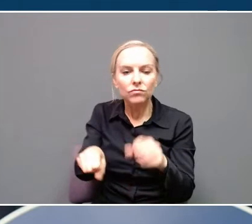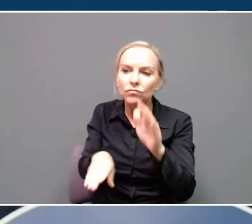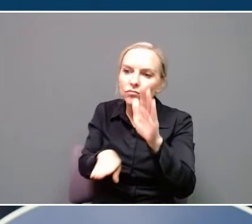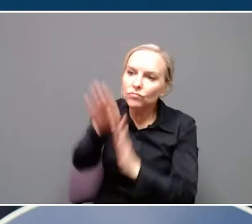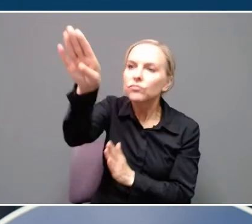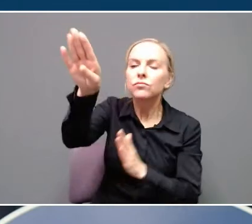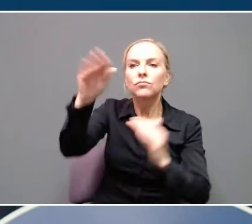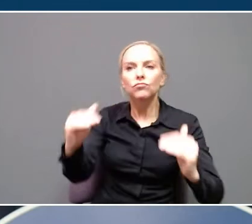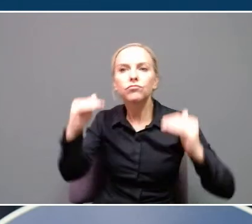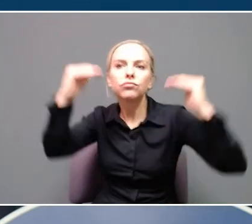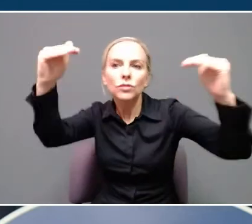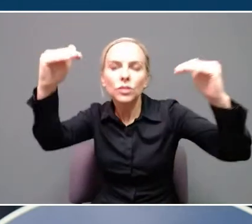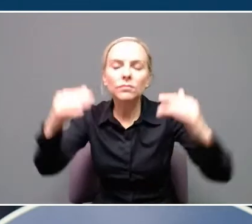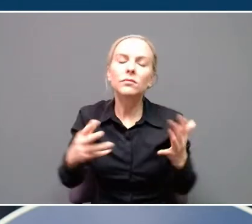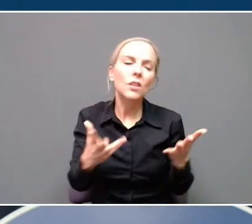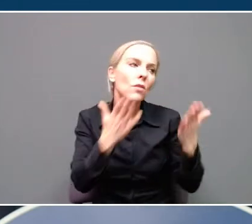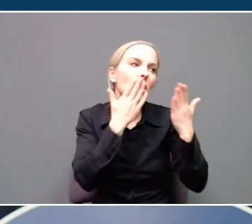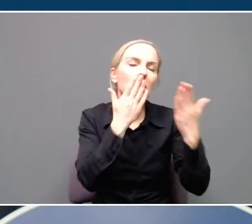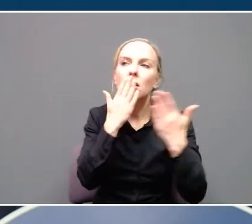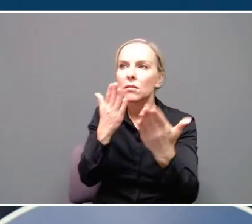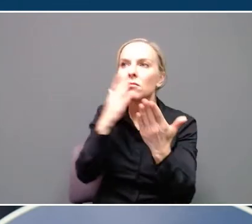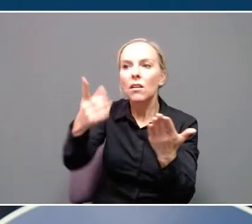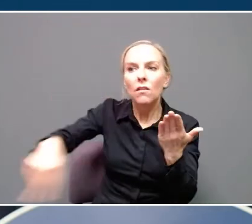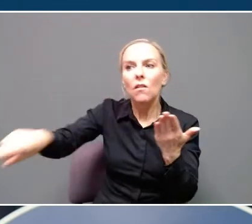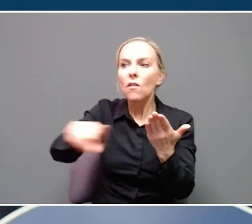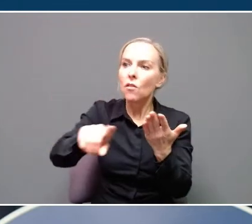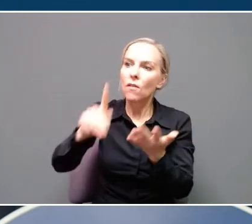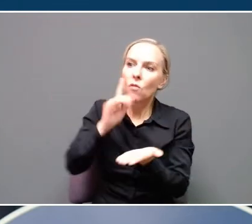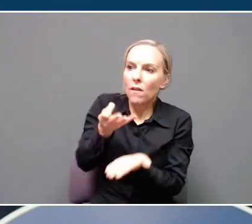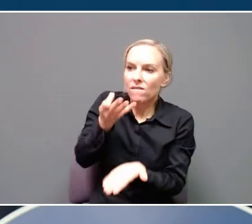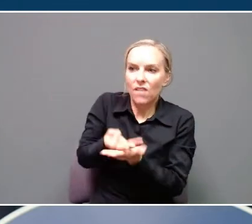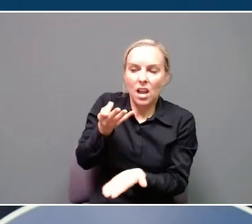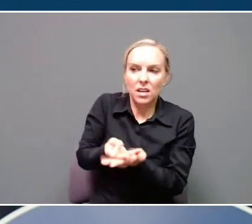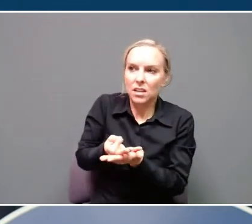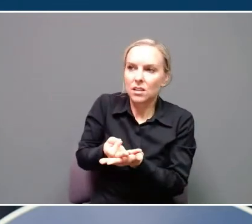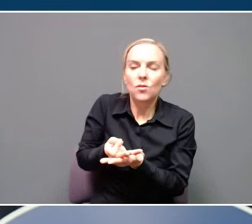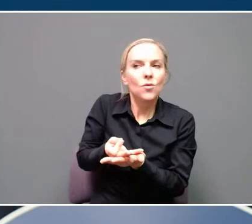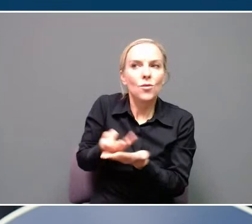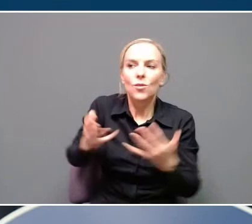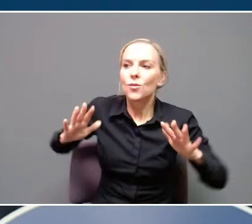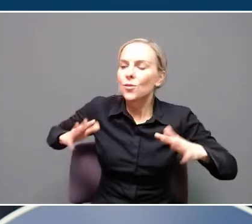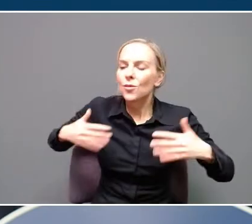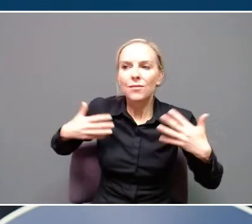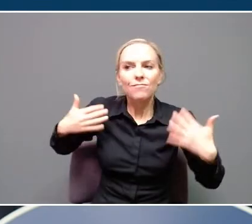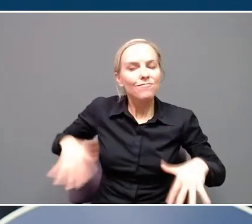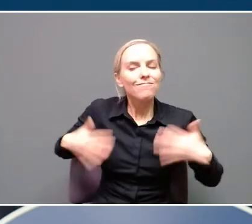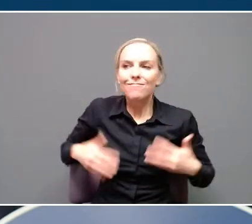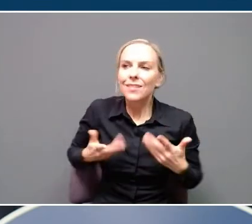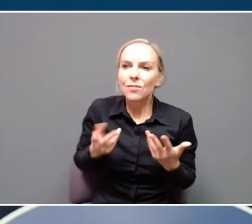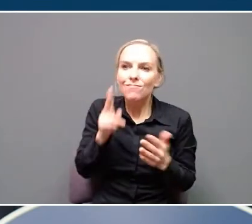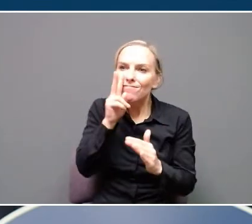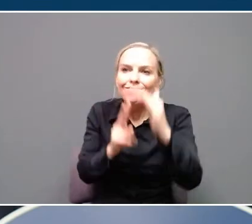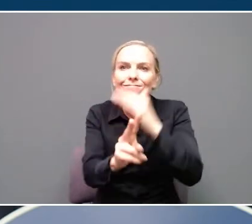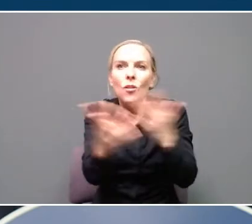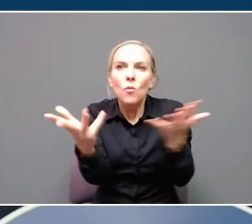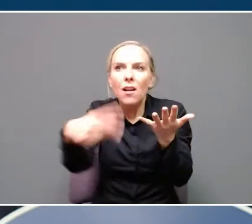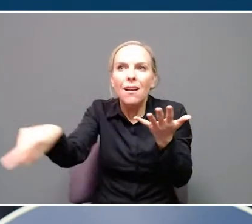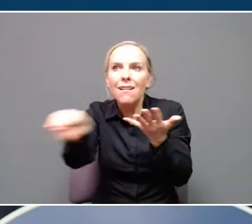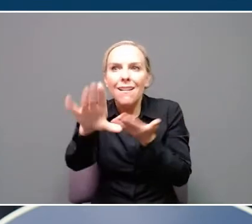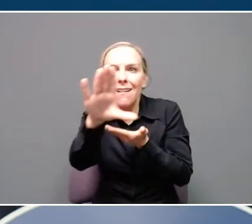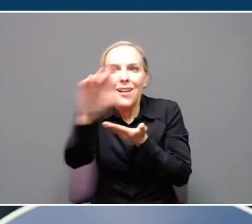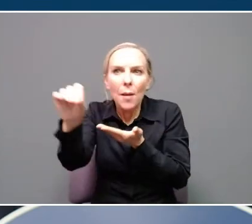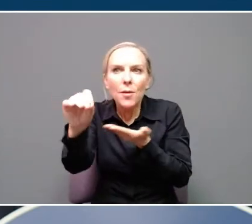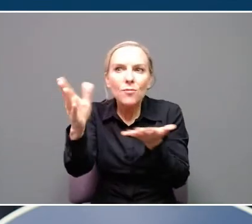hand in this latest round of funding. I can't wait to see what these companies do. This is good, thoughtful investment.